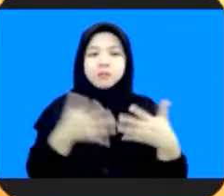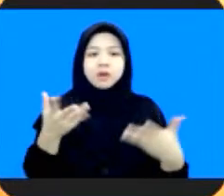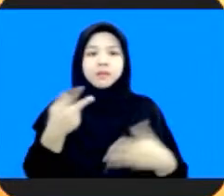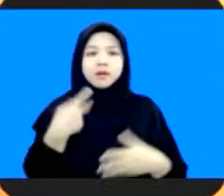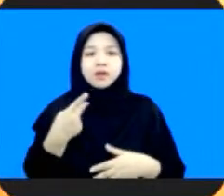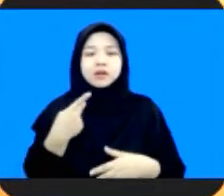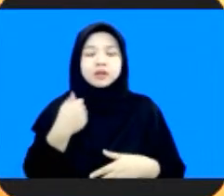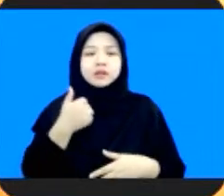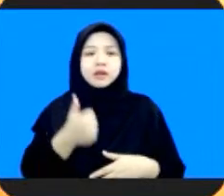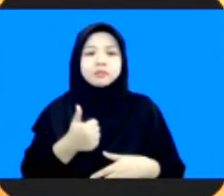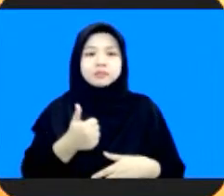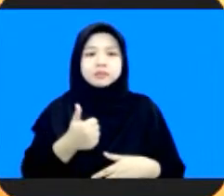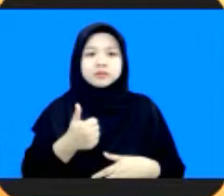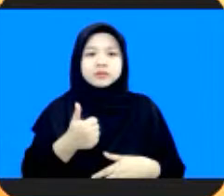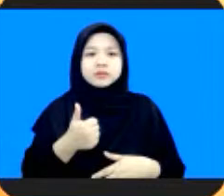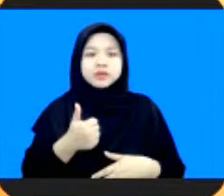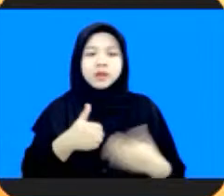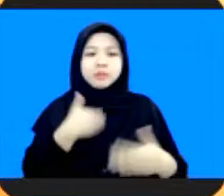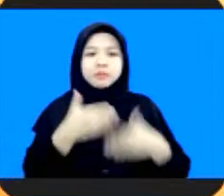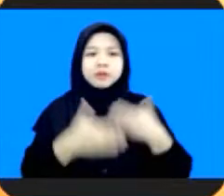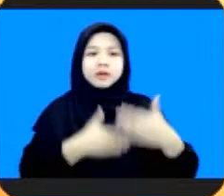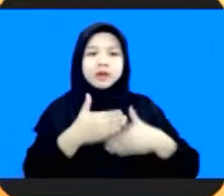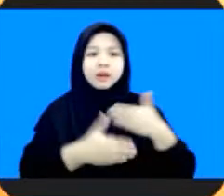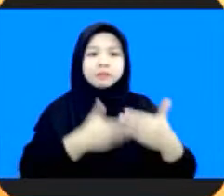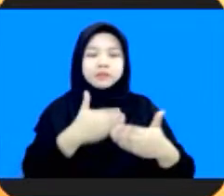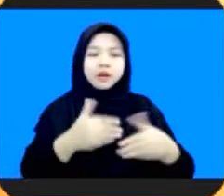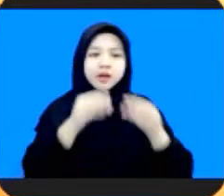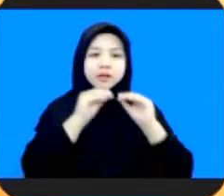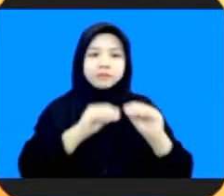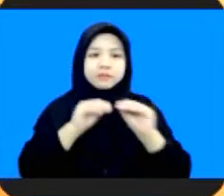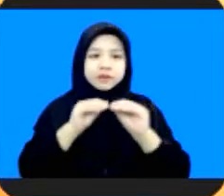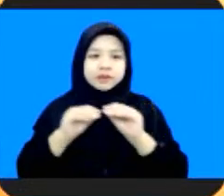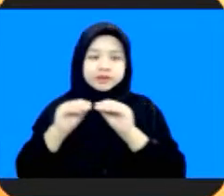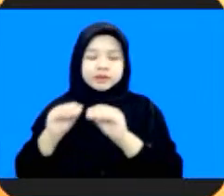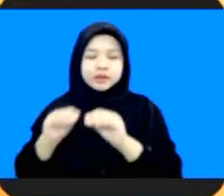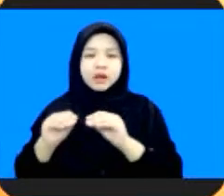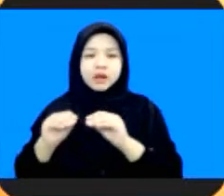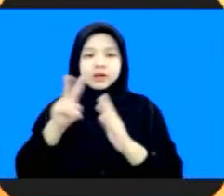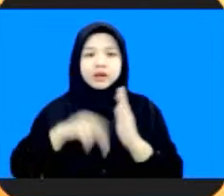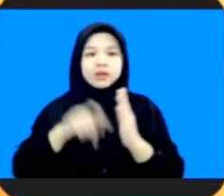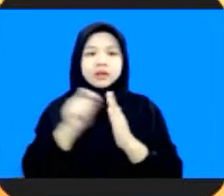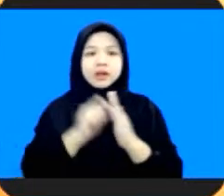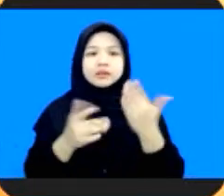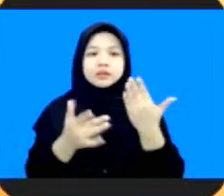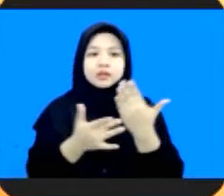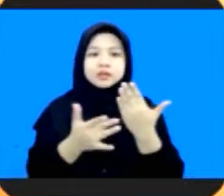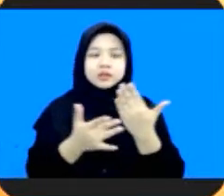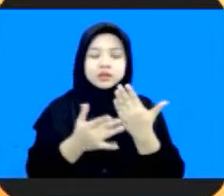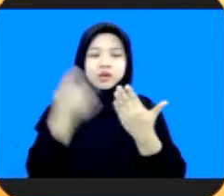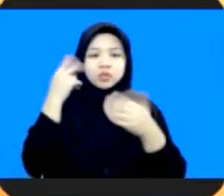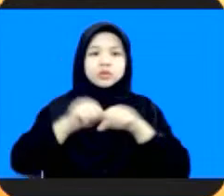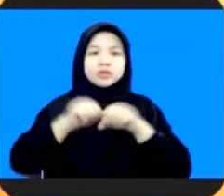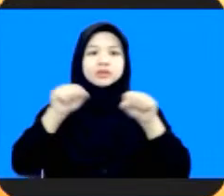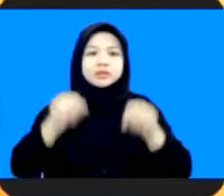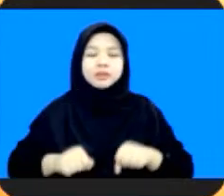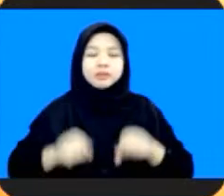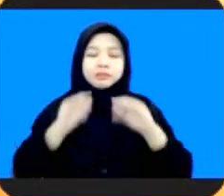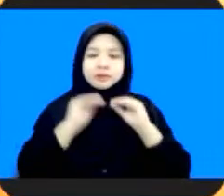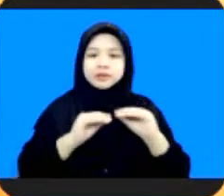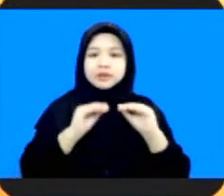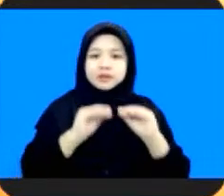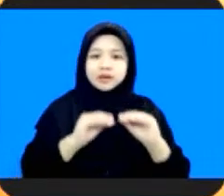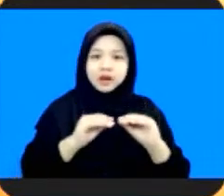into the education system, things like that, how we equip the healthcare workers with the digital